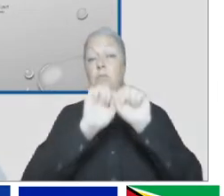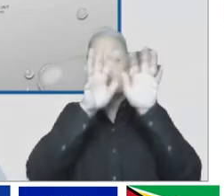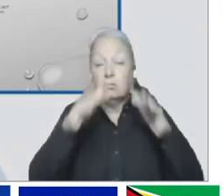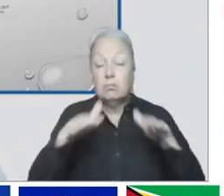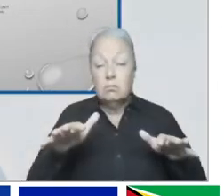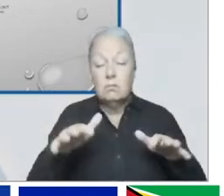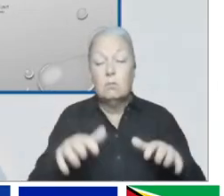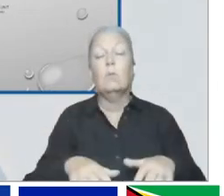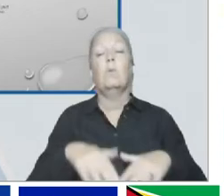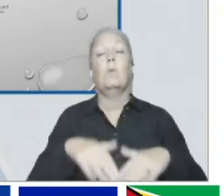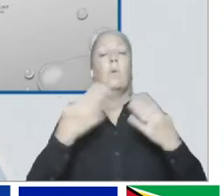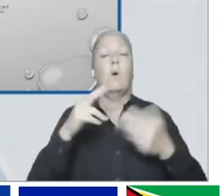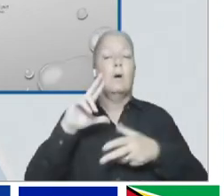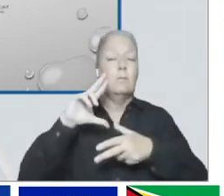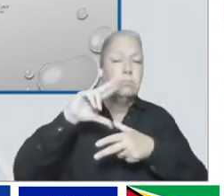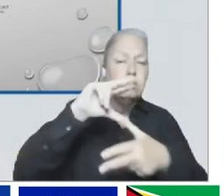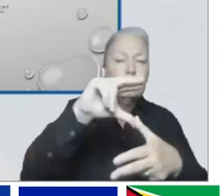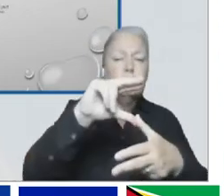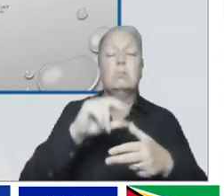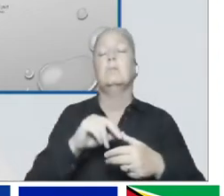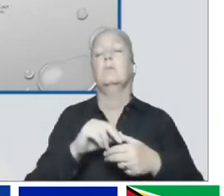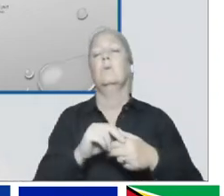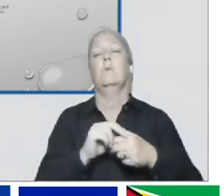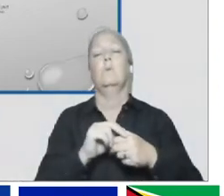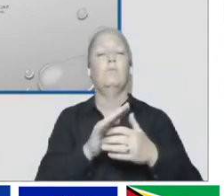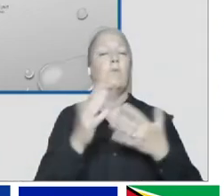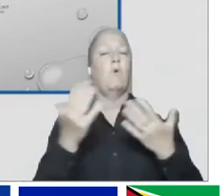the moderate to high risk of occurring.